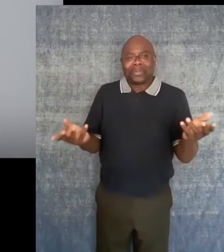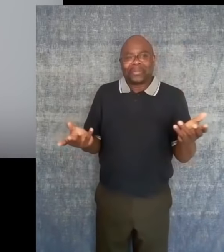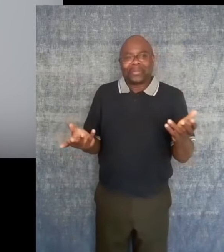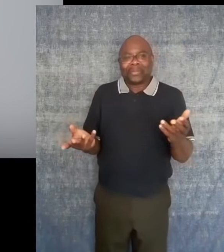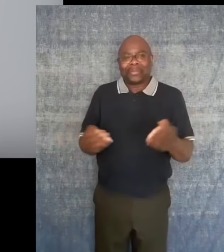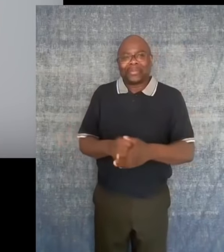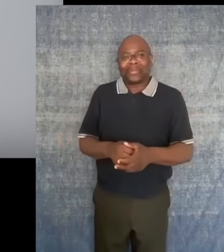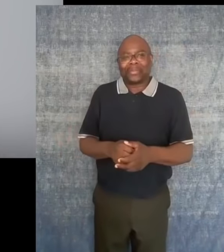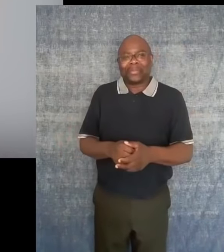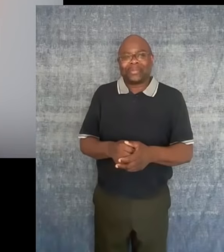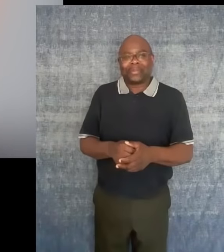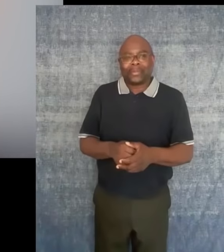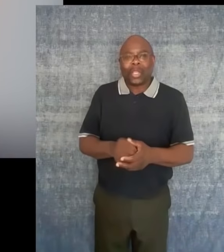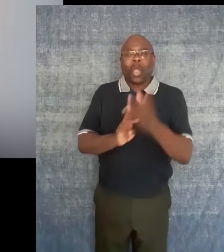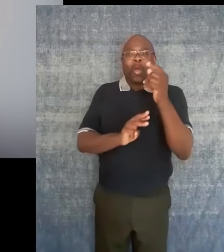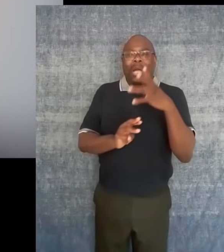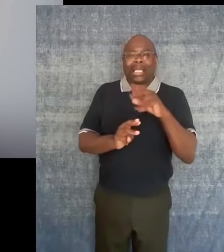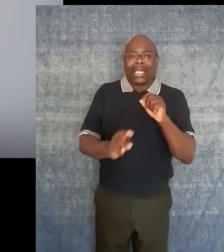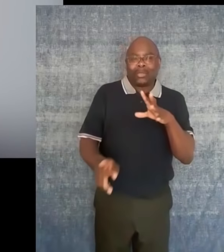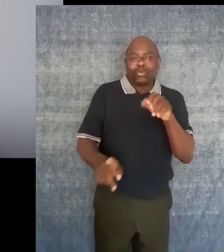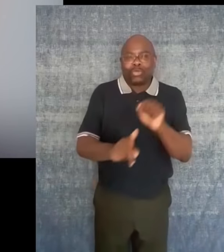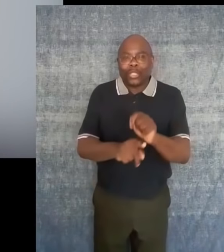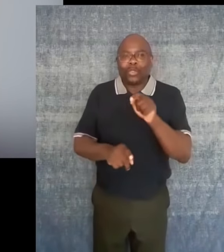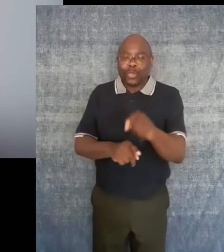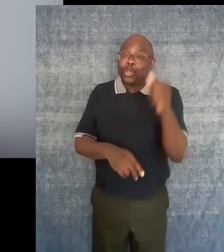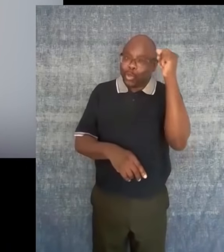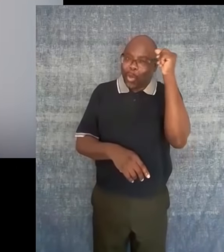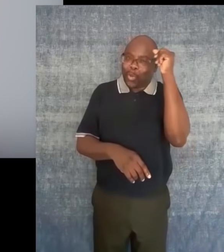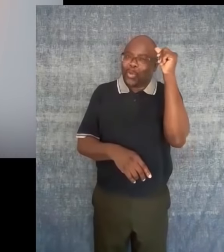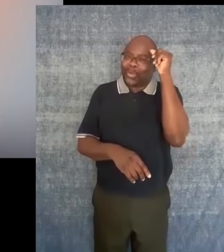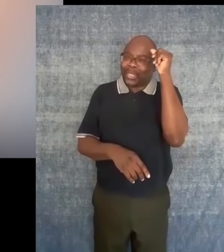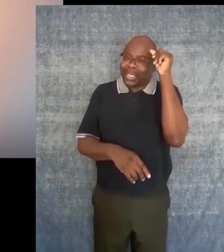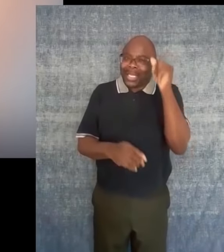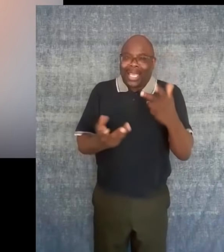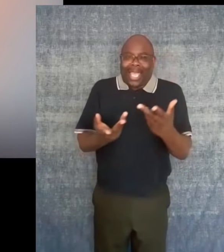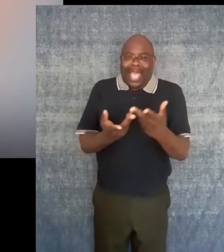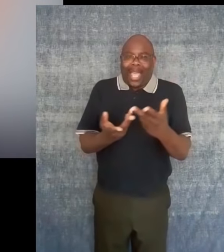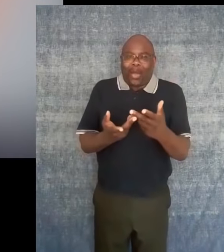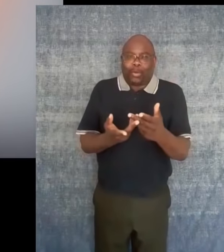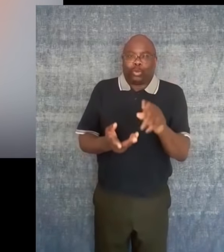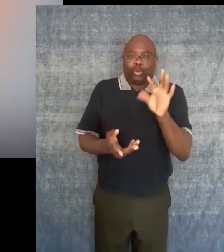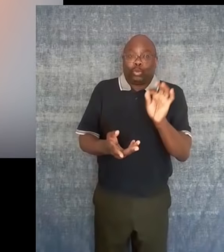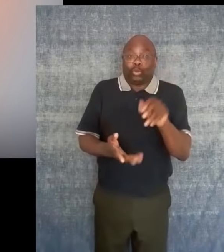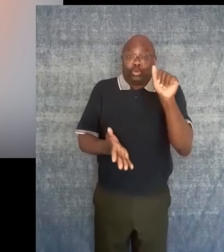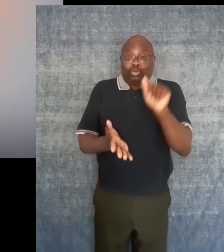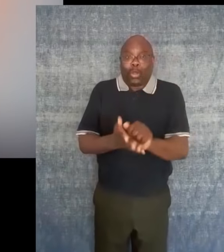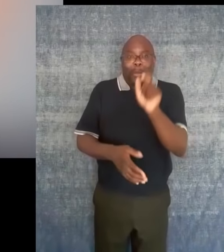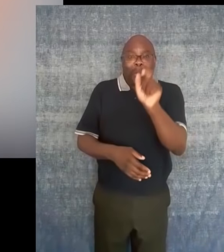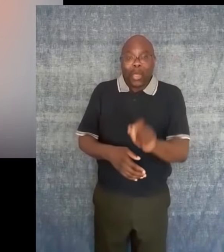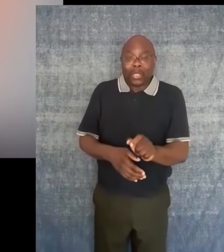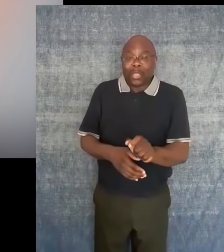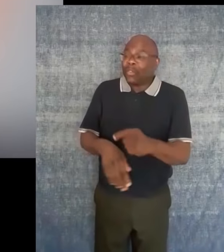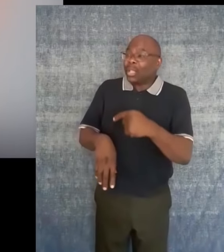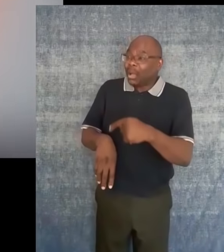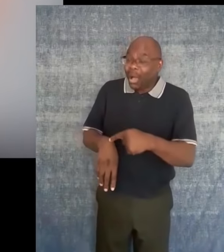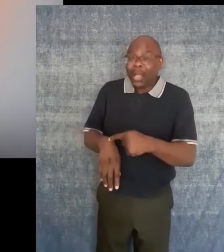when God needs to reach you, he knows exactly who is the right person. And in that moment